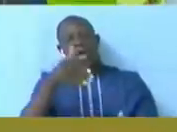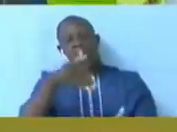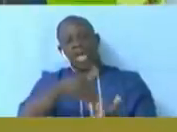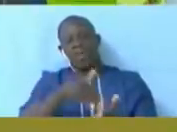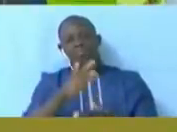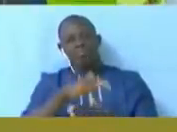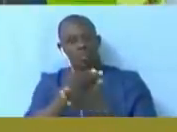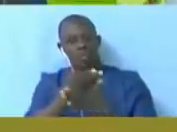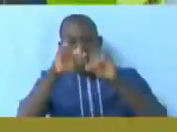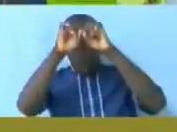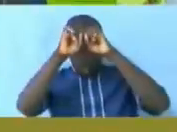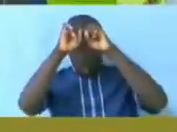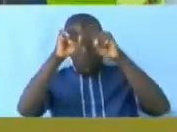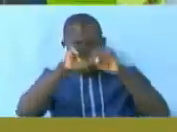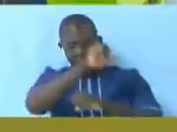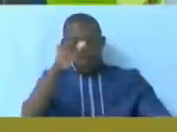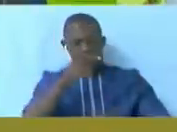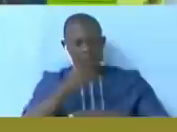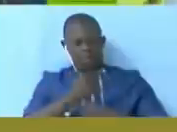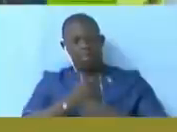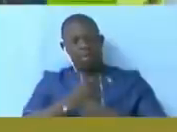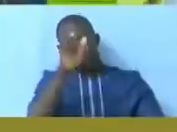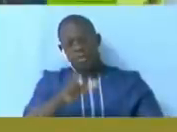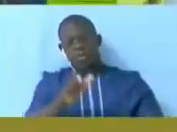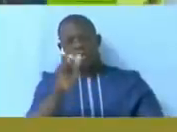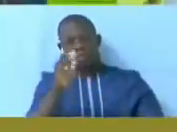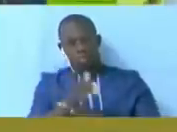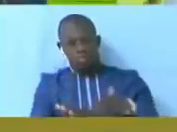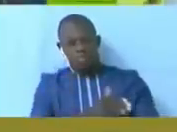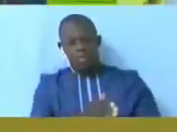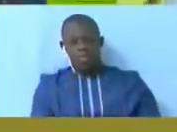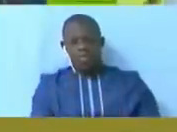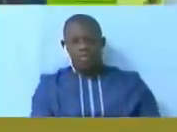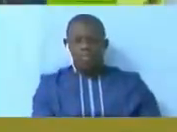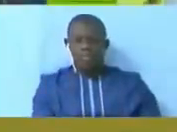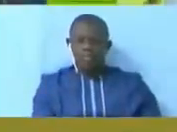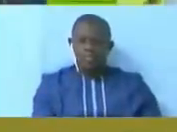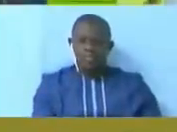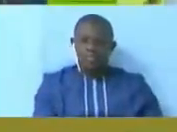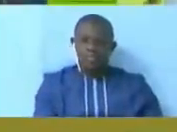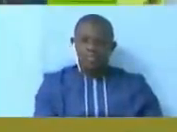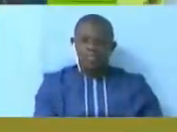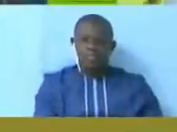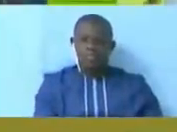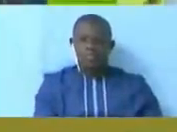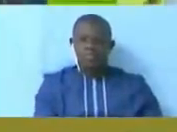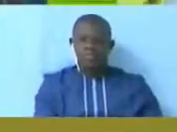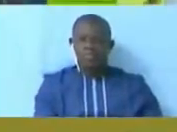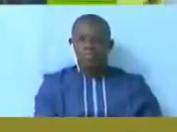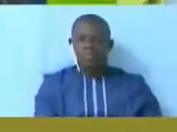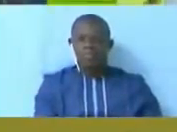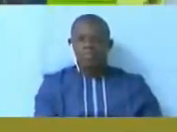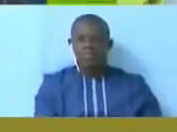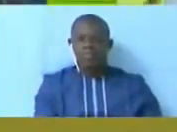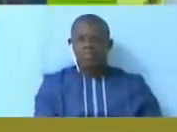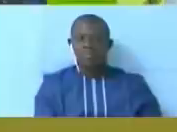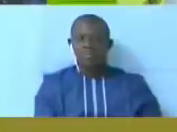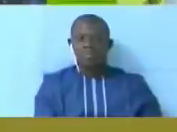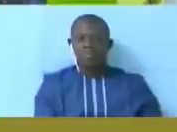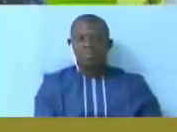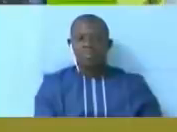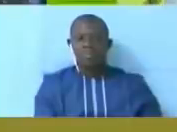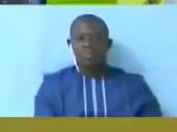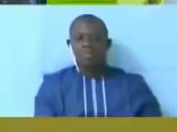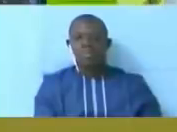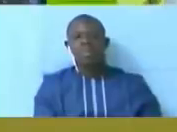alang katara mansaning ib bangku dingo le tim. But the system was that bad. It reached a point when, in fact, the accused persons